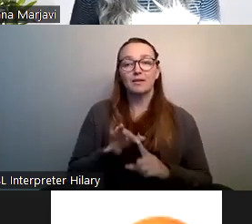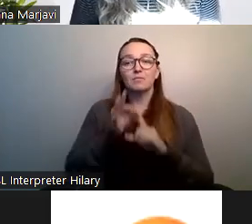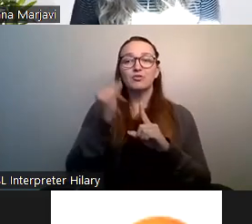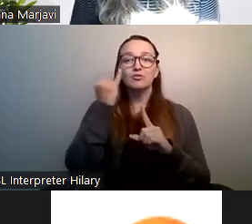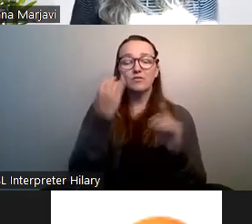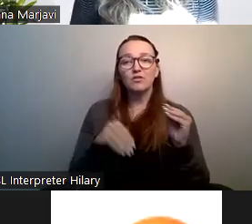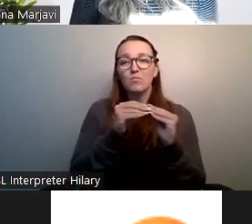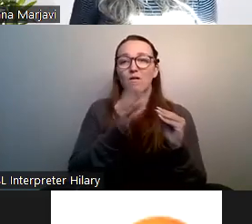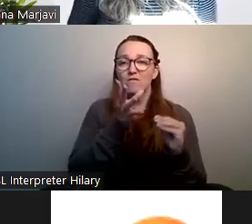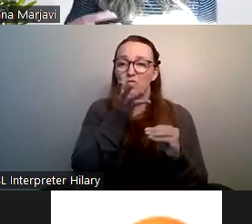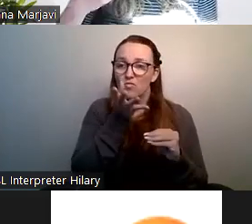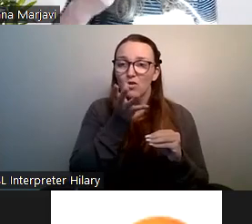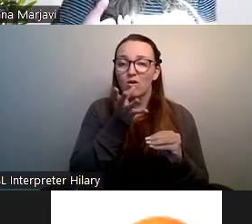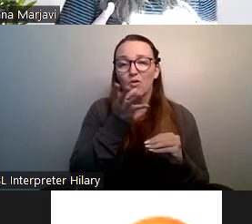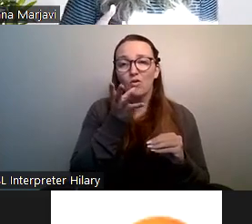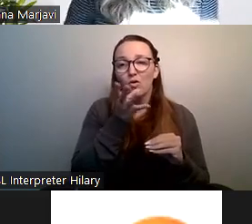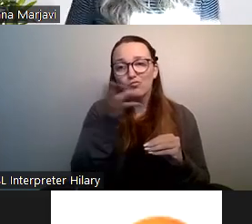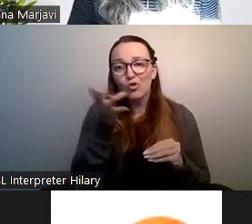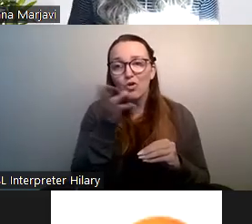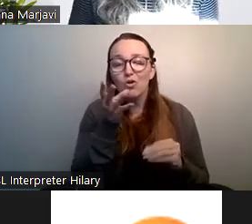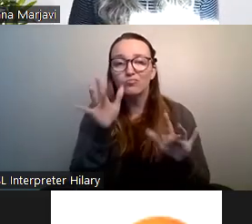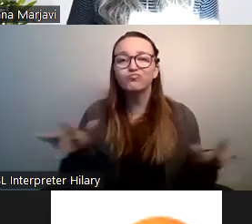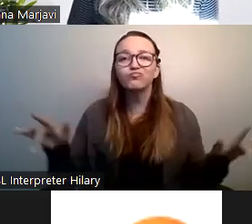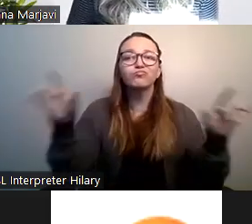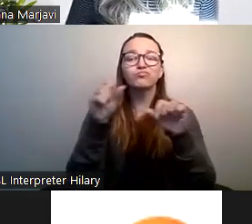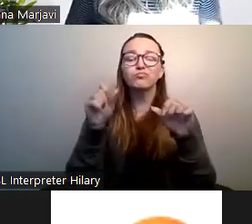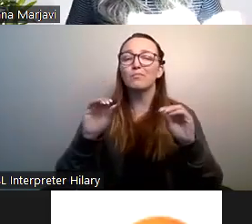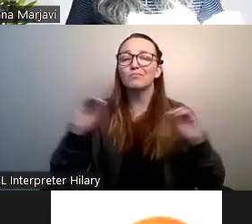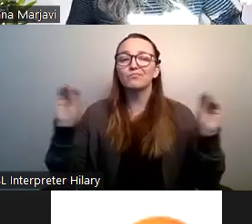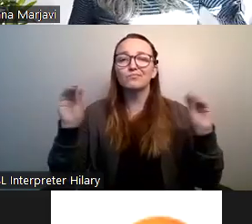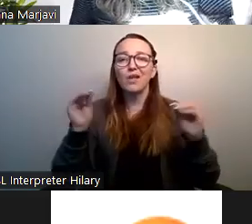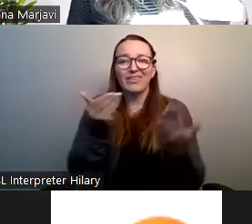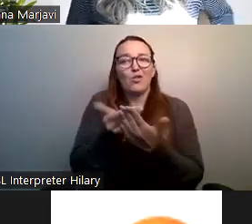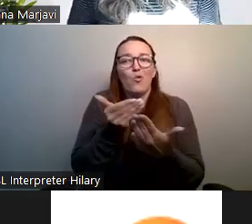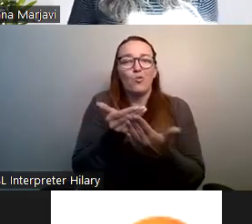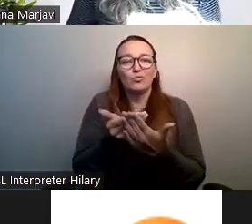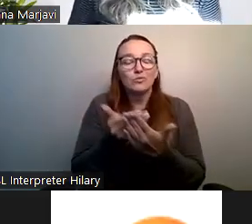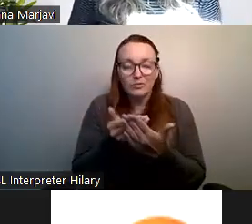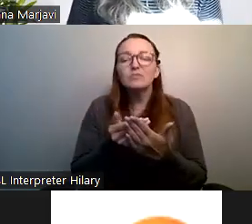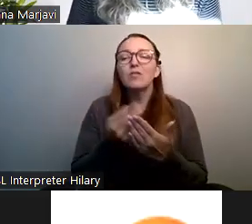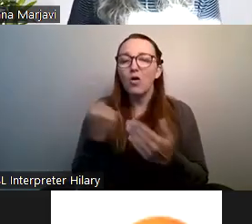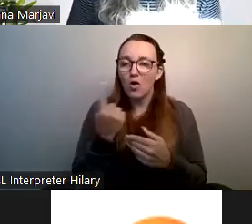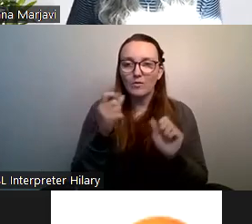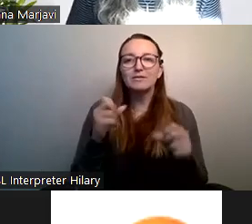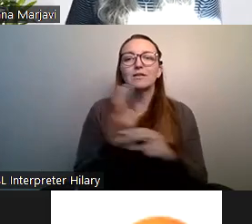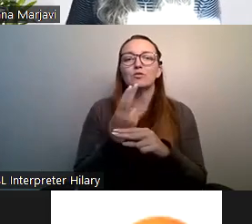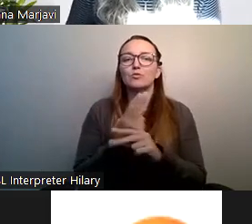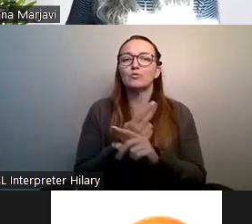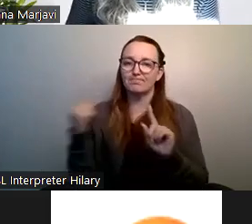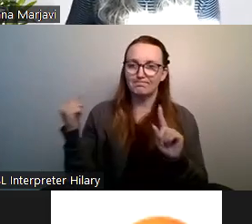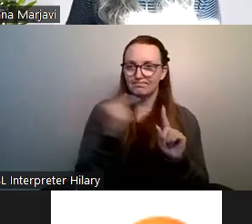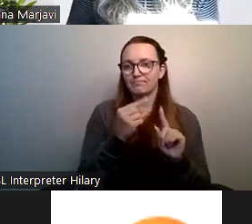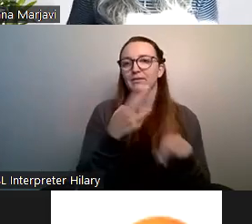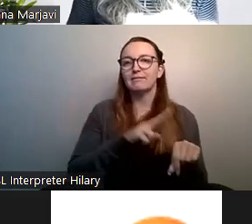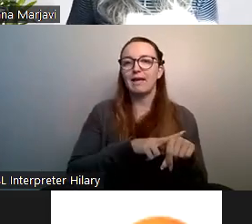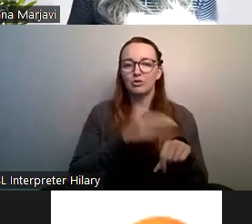rural area where there might not be a domestic violence program that's right there. You can always refer to the national